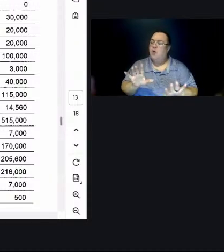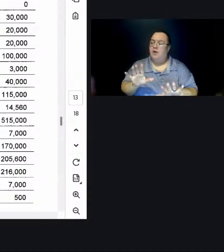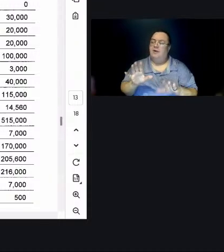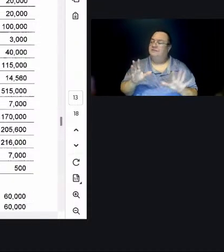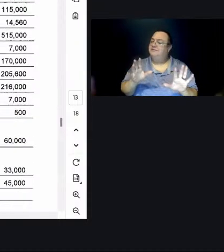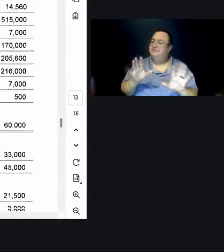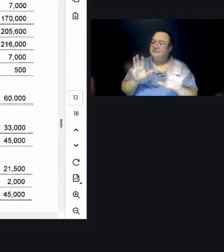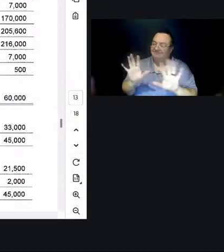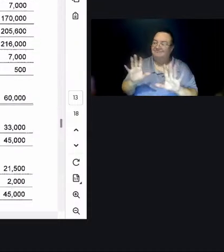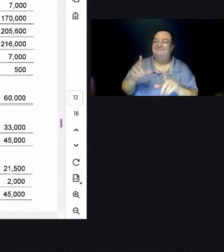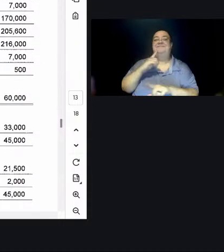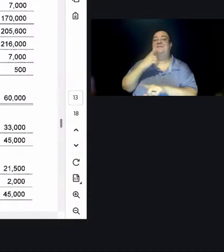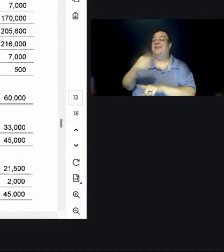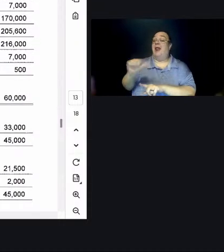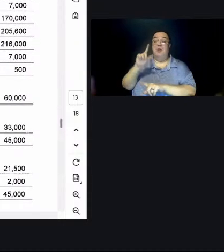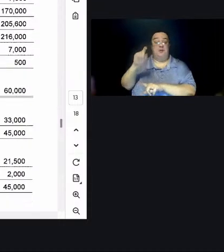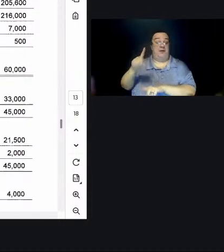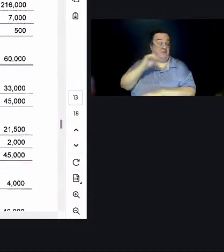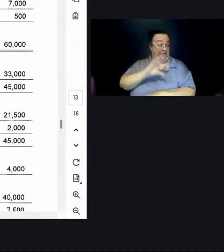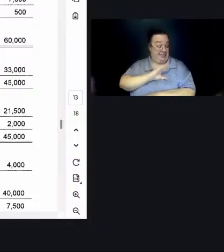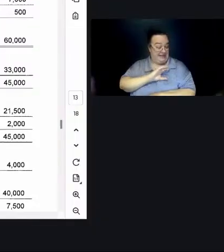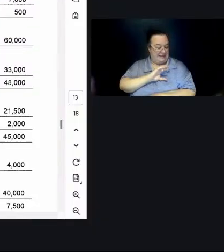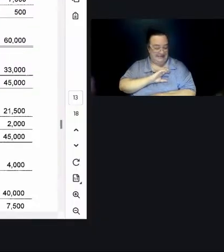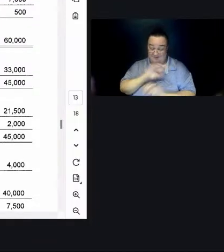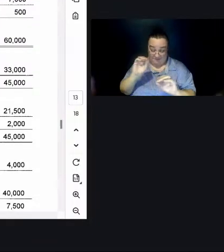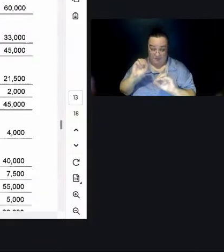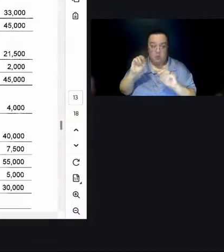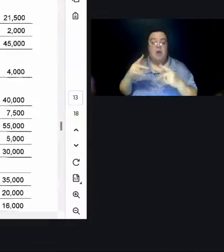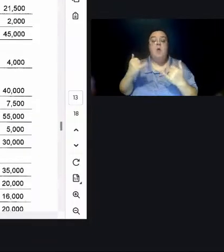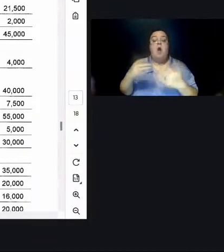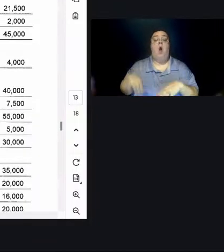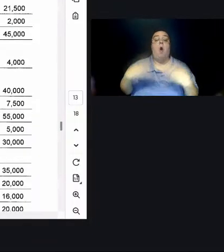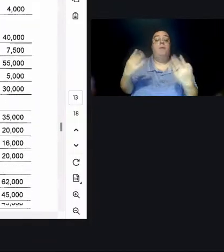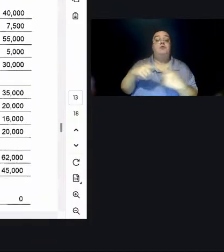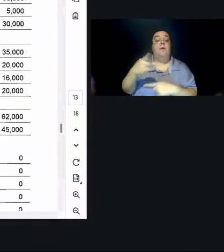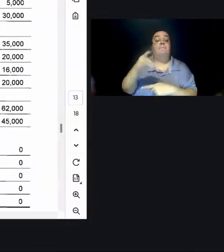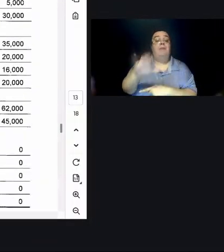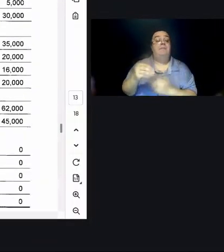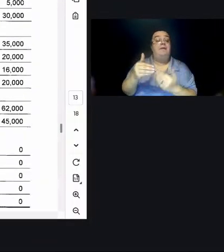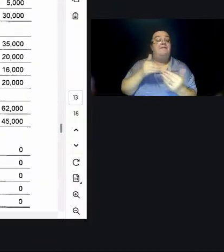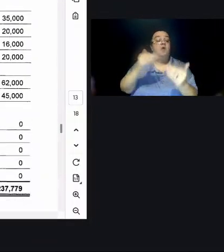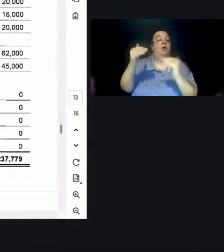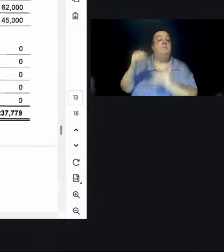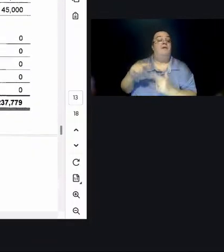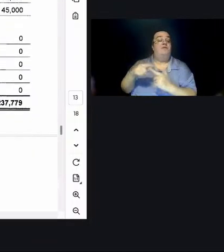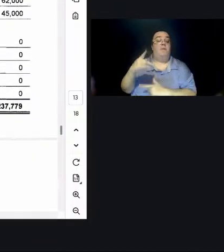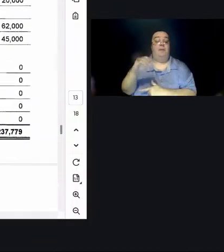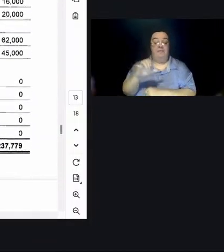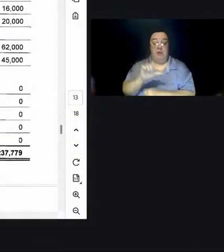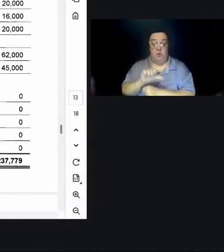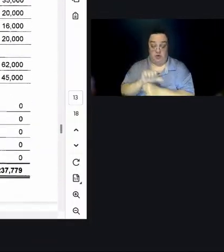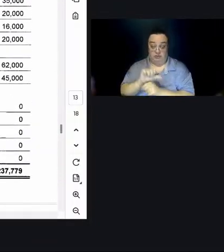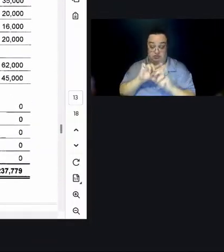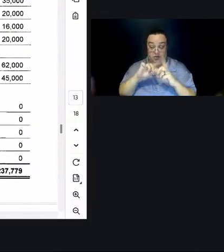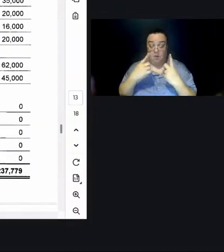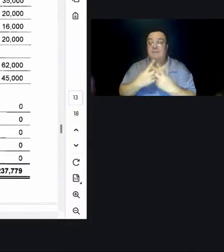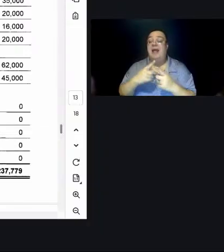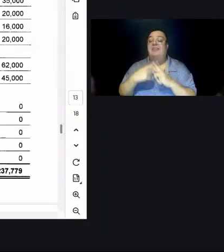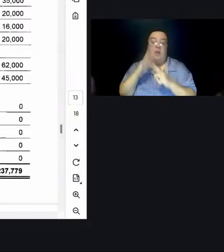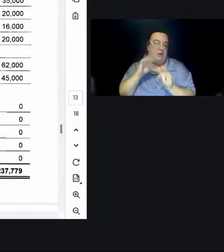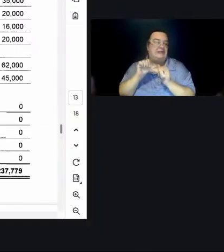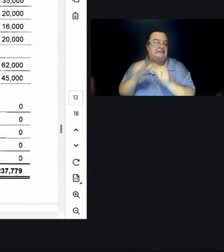department? All right, let's go to the public before we go to Public Works, and then we'll continue that